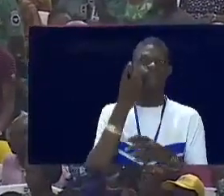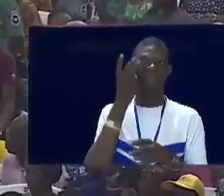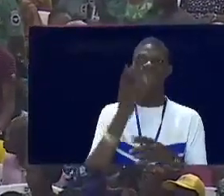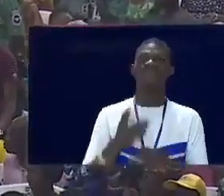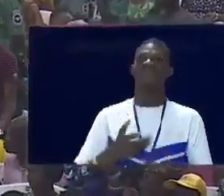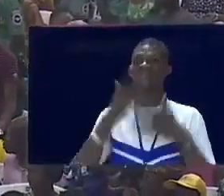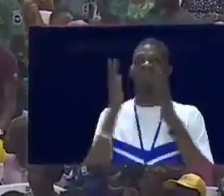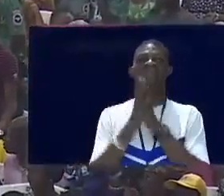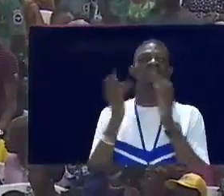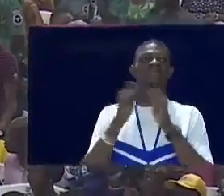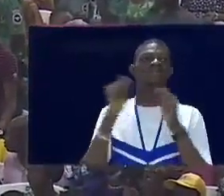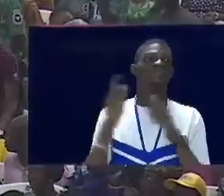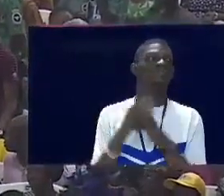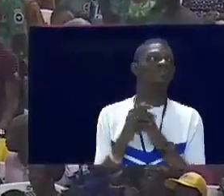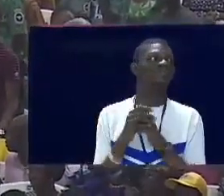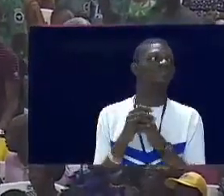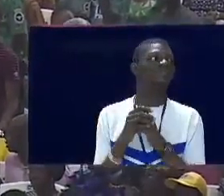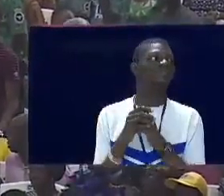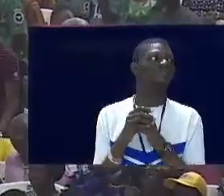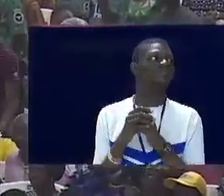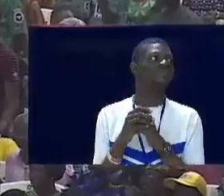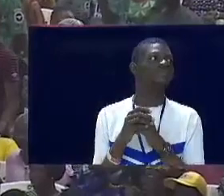hallelujah.